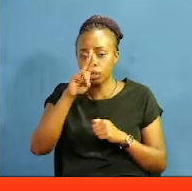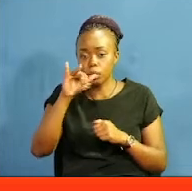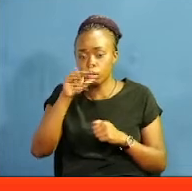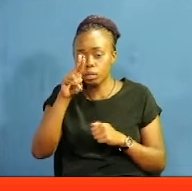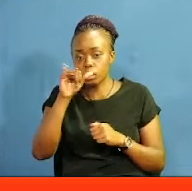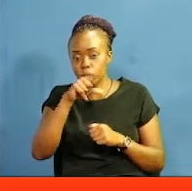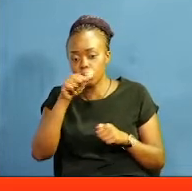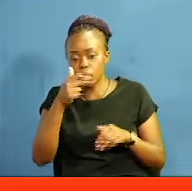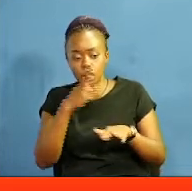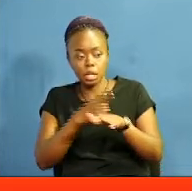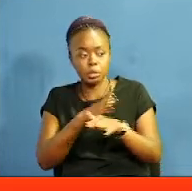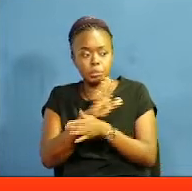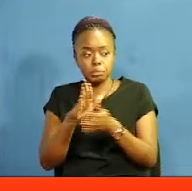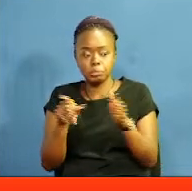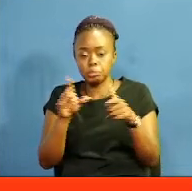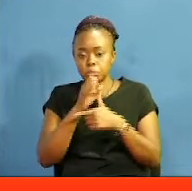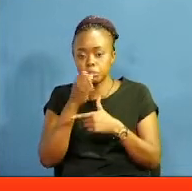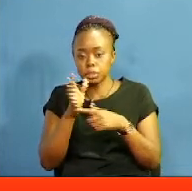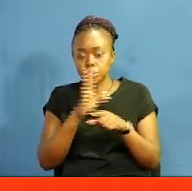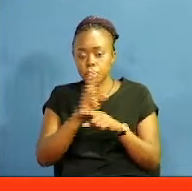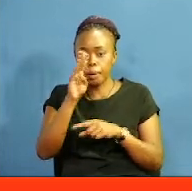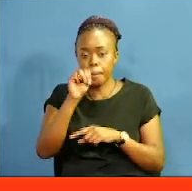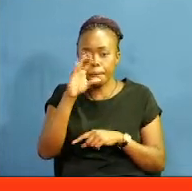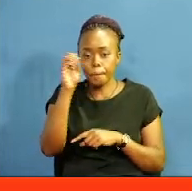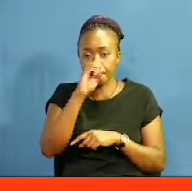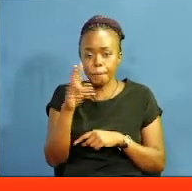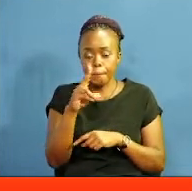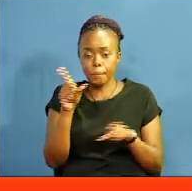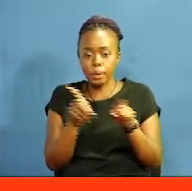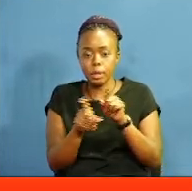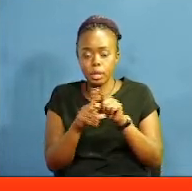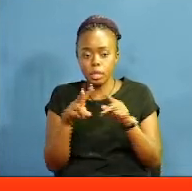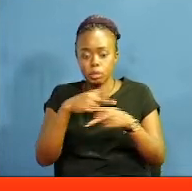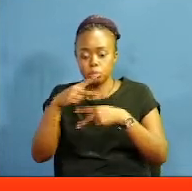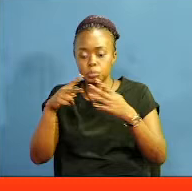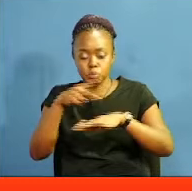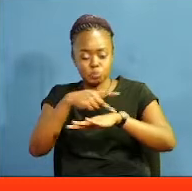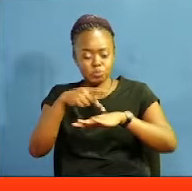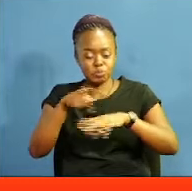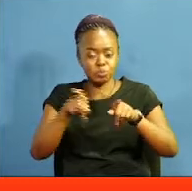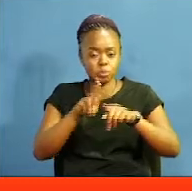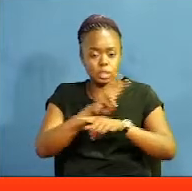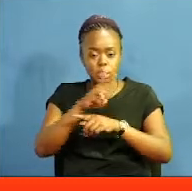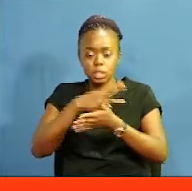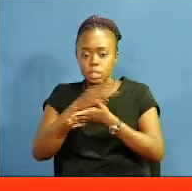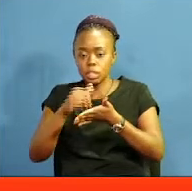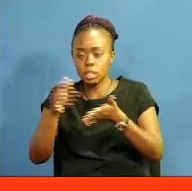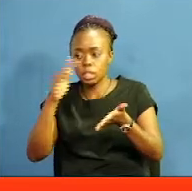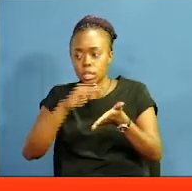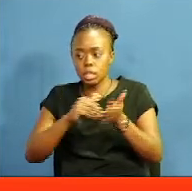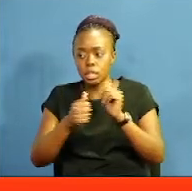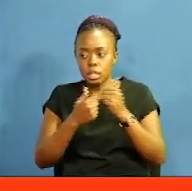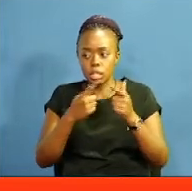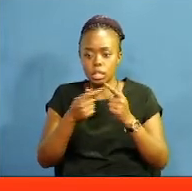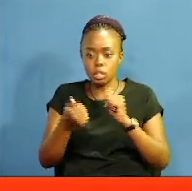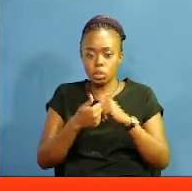and then on the other side, Kalonzo Musyoka, and even Moses Wetangula, because he's also a co-principal of NASA? Or do you foresee them coming back